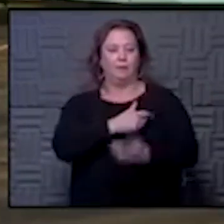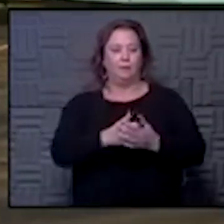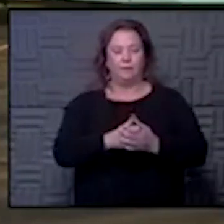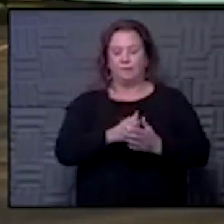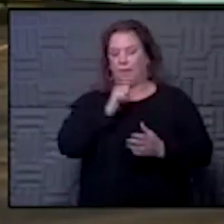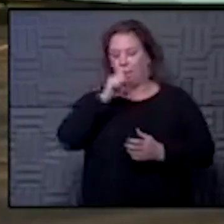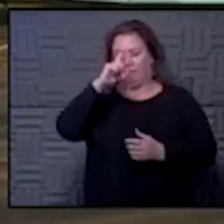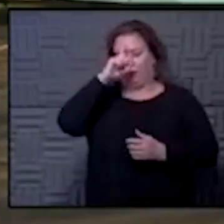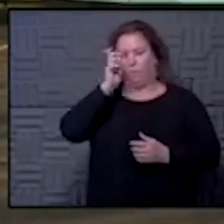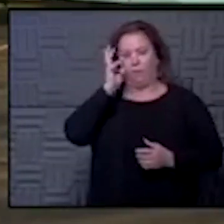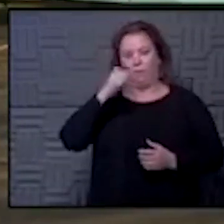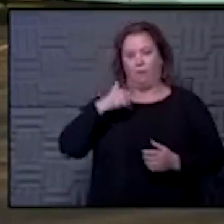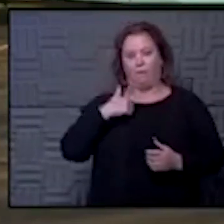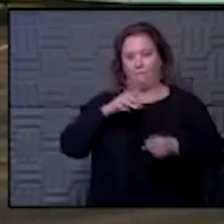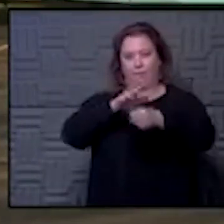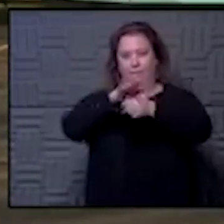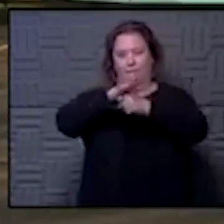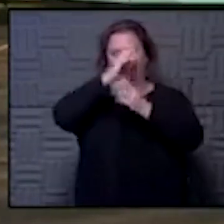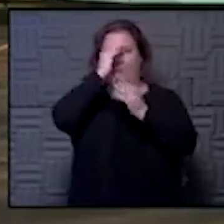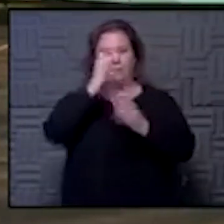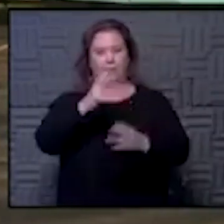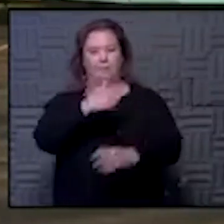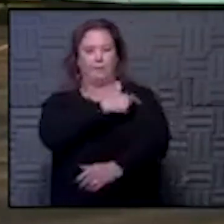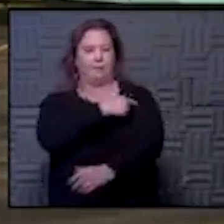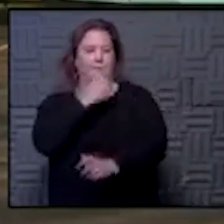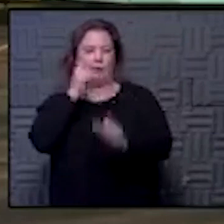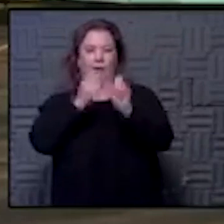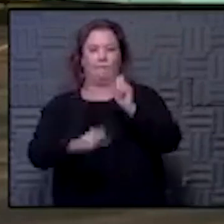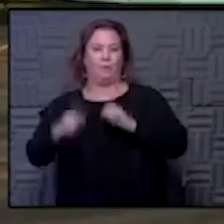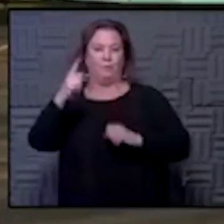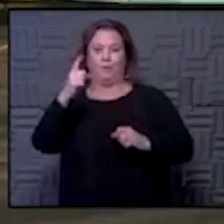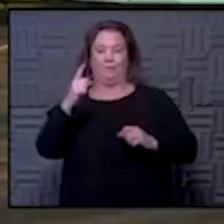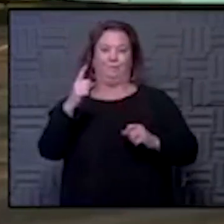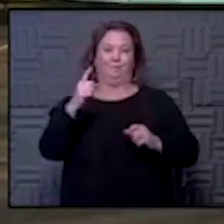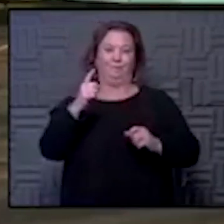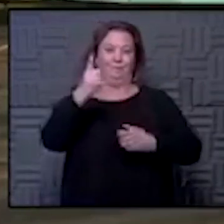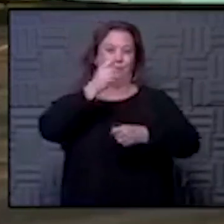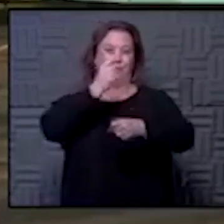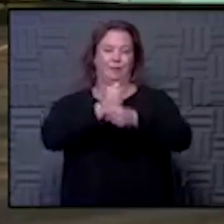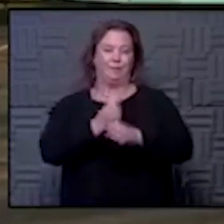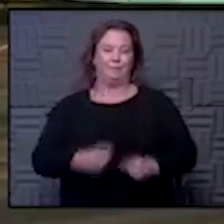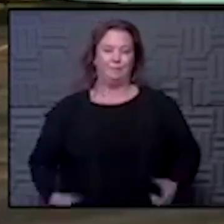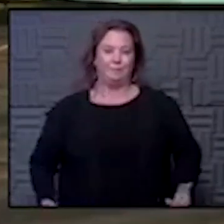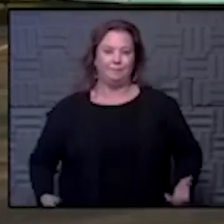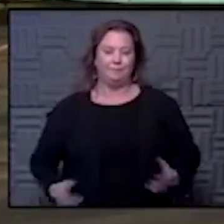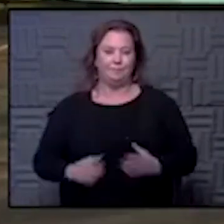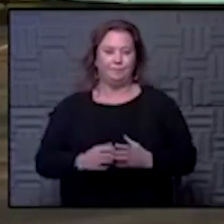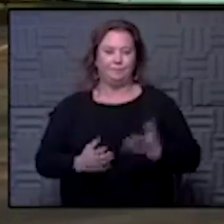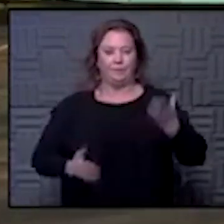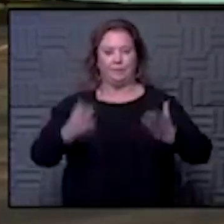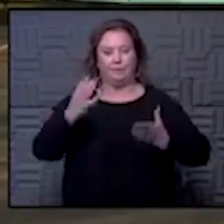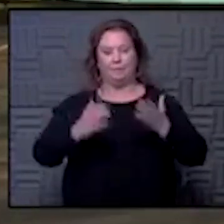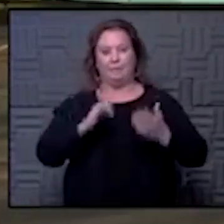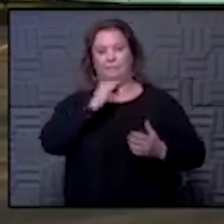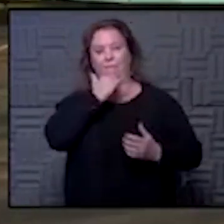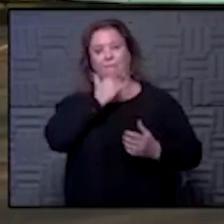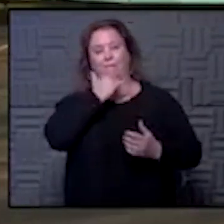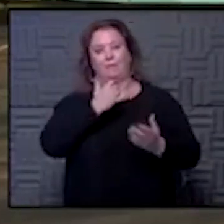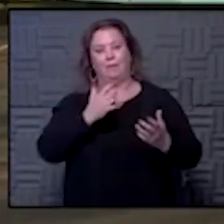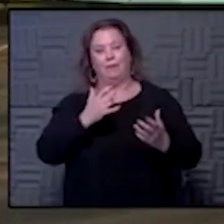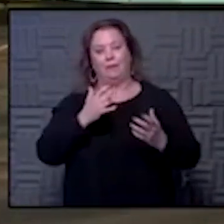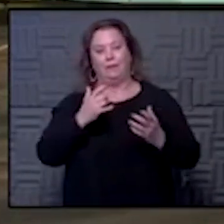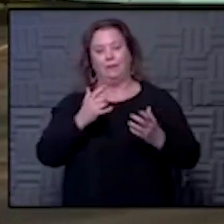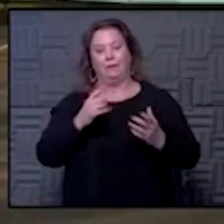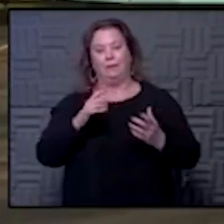that we're going to have enough information or vaccine for everybody for probably another year. It may be that I'm wrong because this